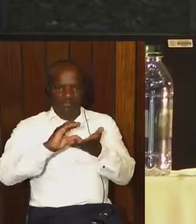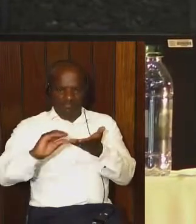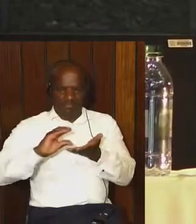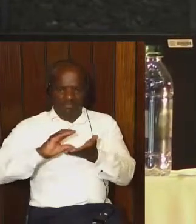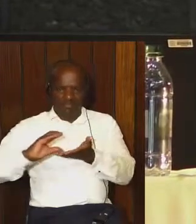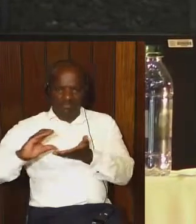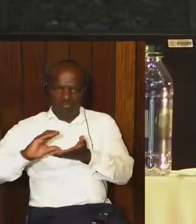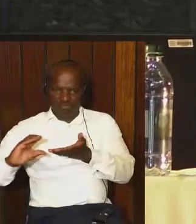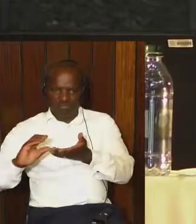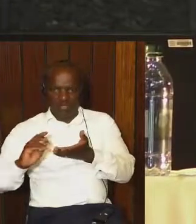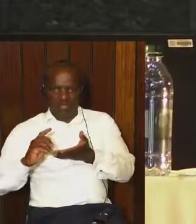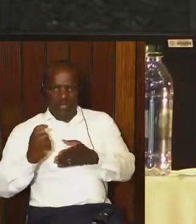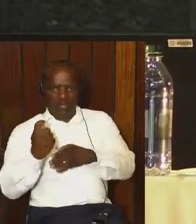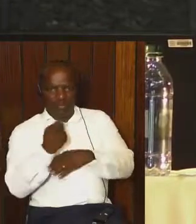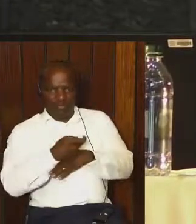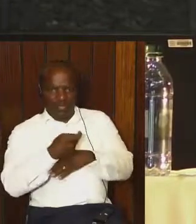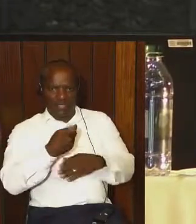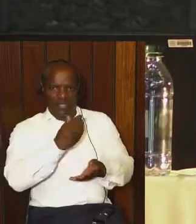previous contractor,